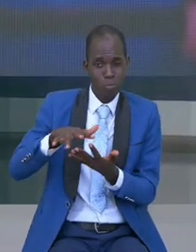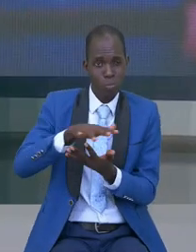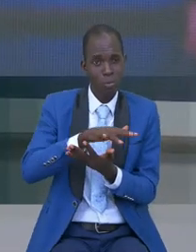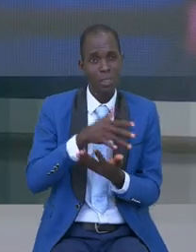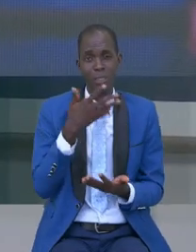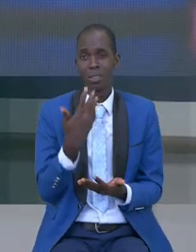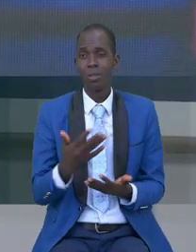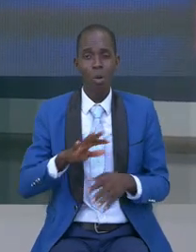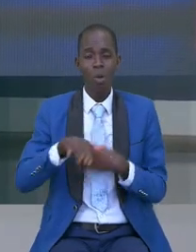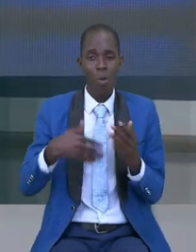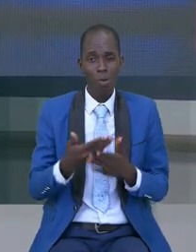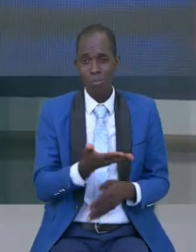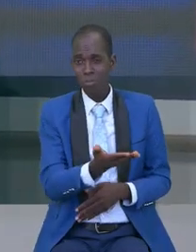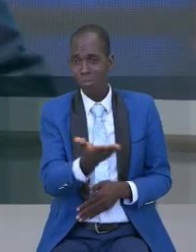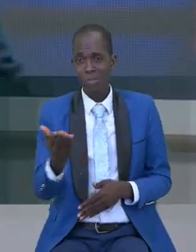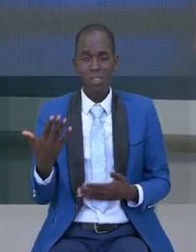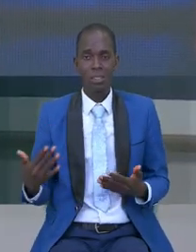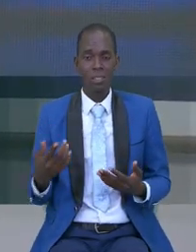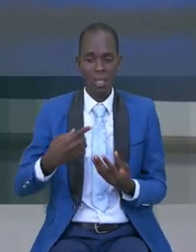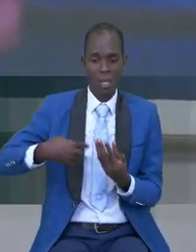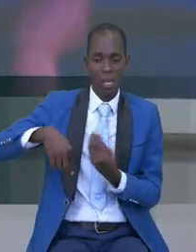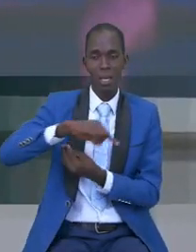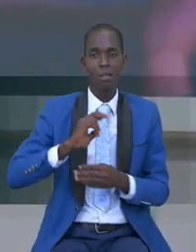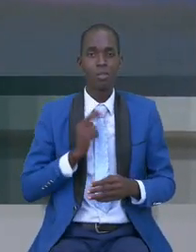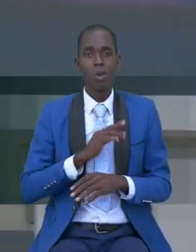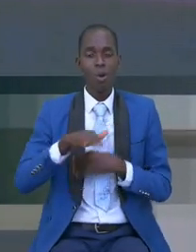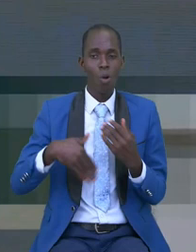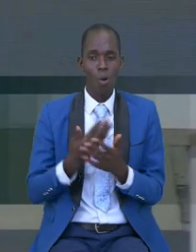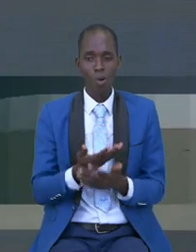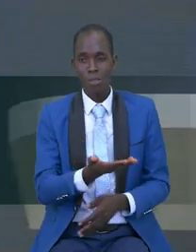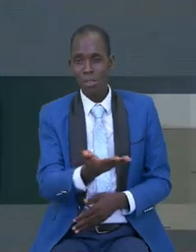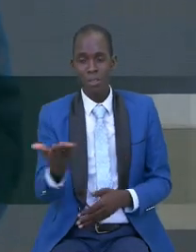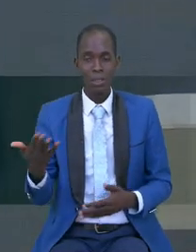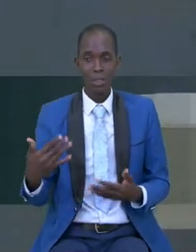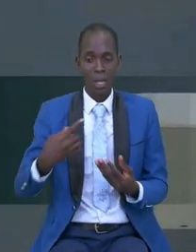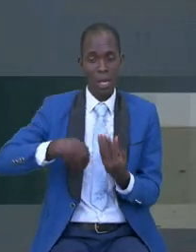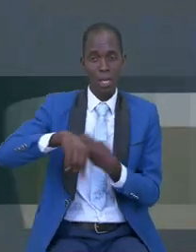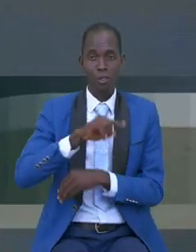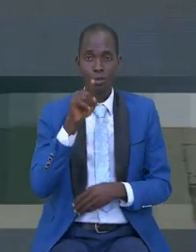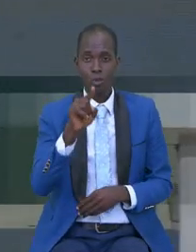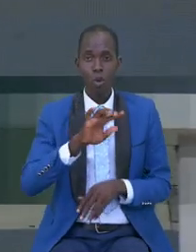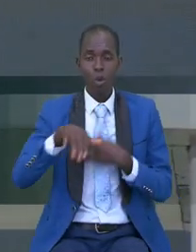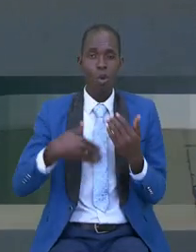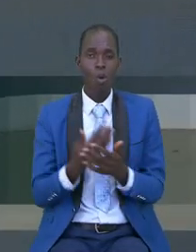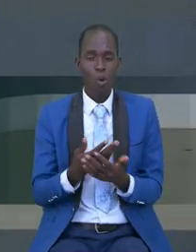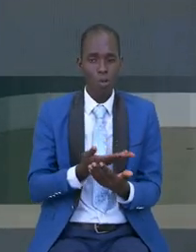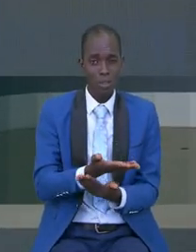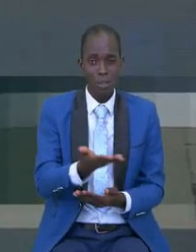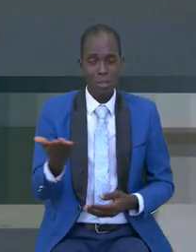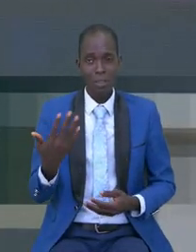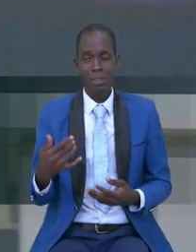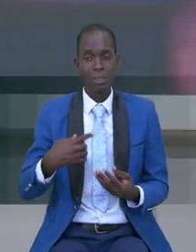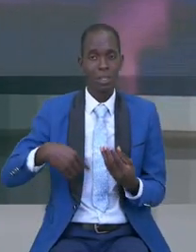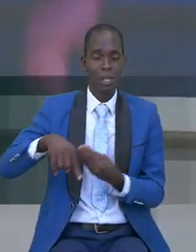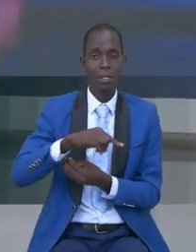all these things around us, all these things around you, all these things that you see,